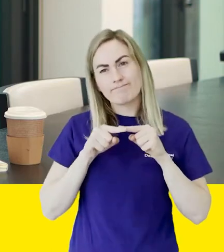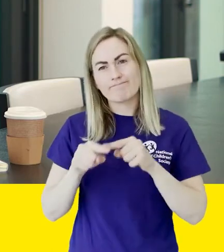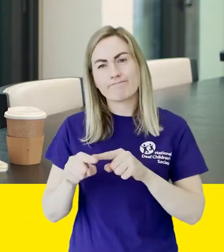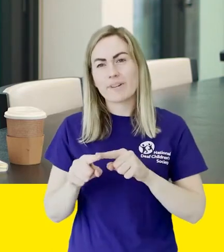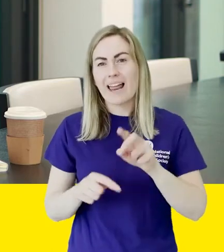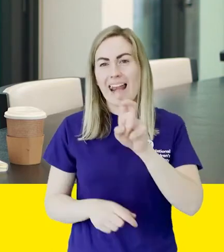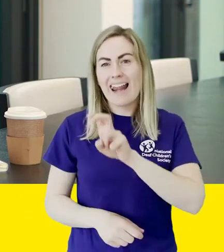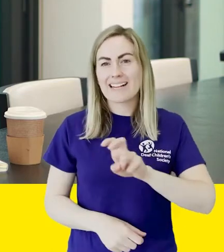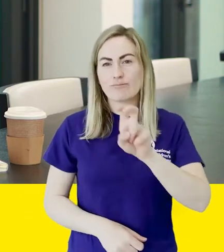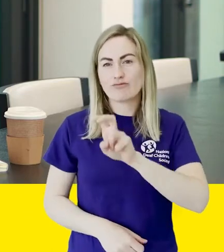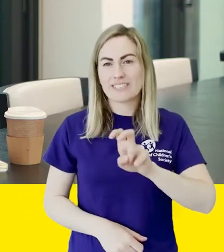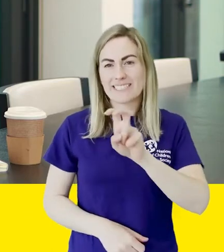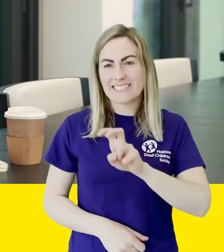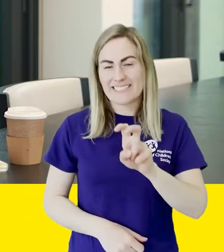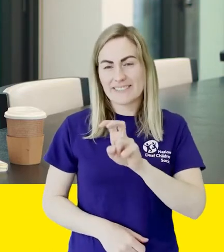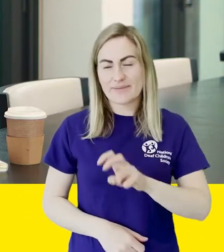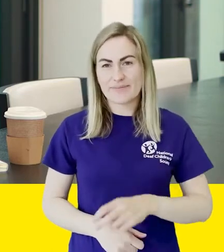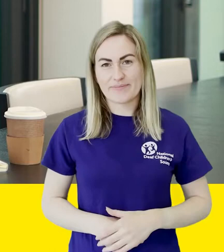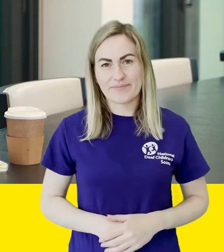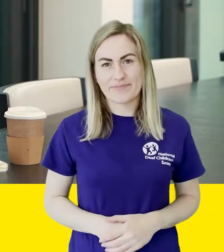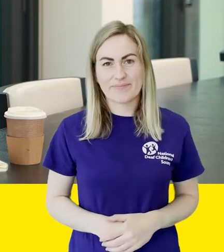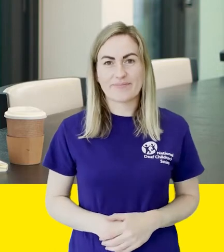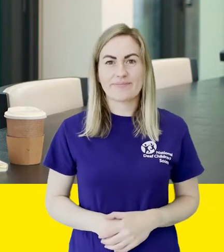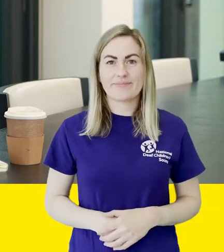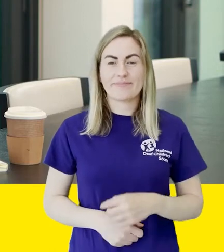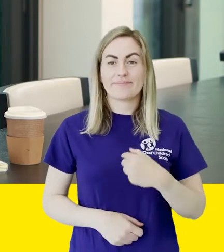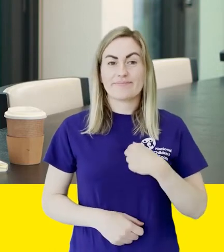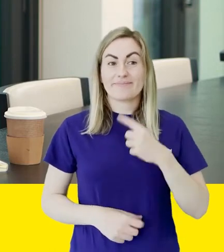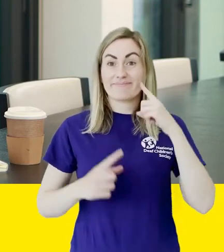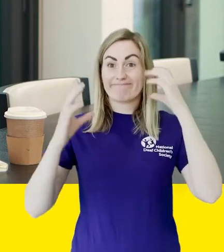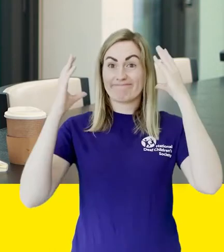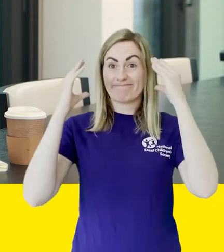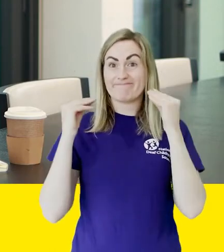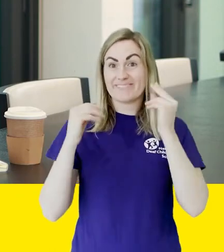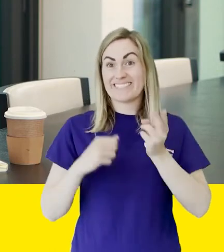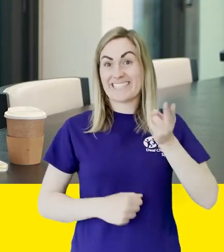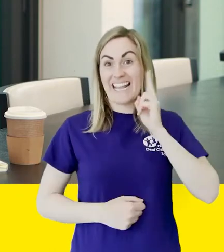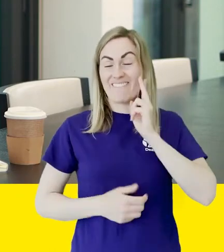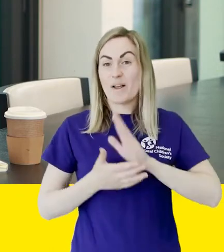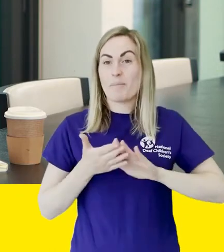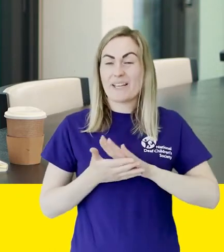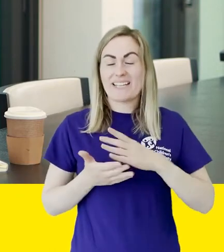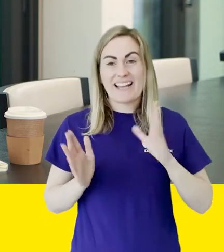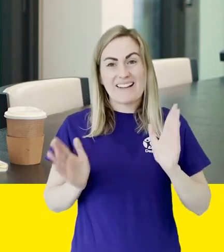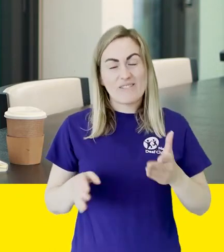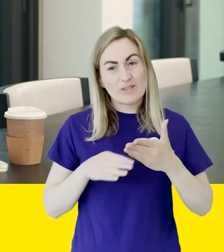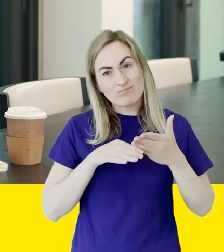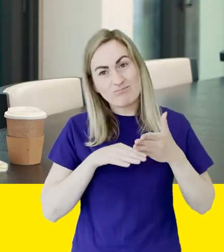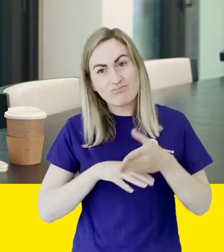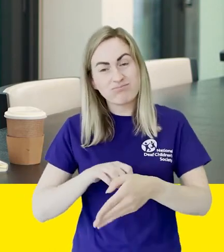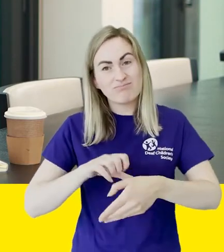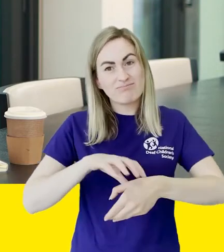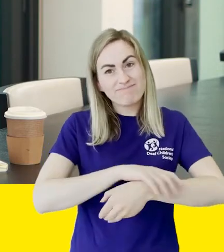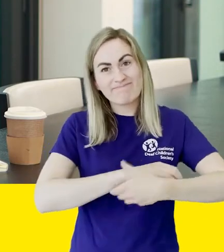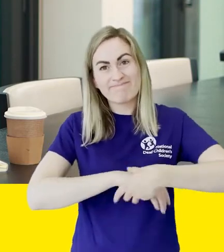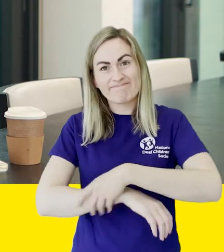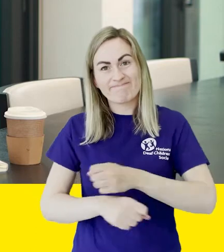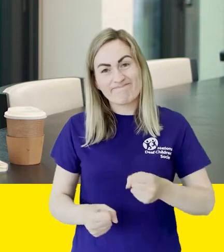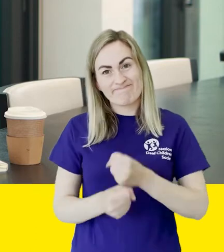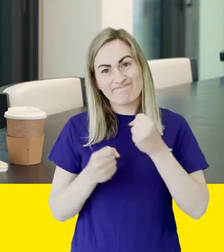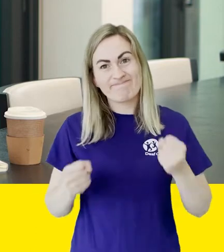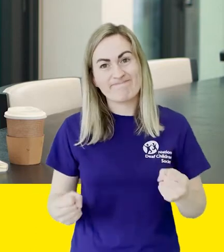and rely heavily on lip reading. And although my deafness means I have to work a lot harder, it's made